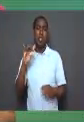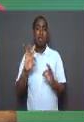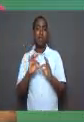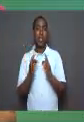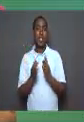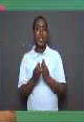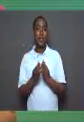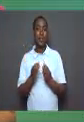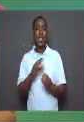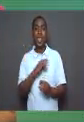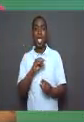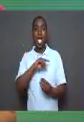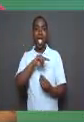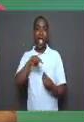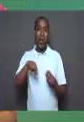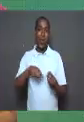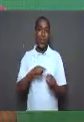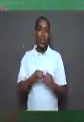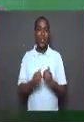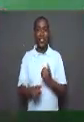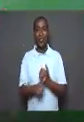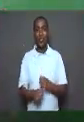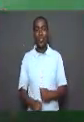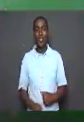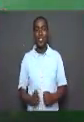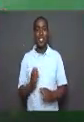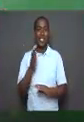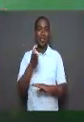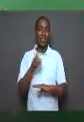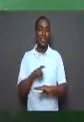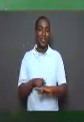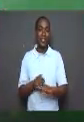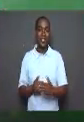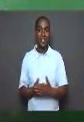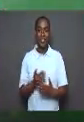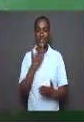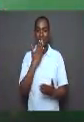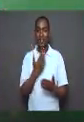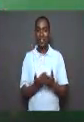families and communities. Until